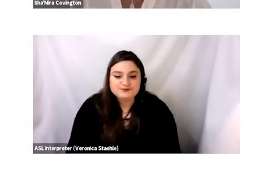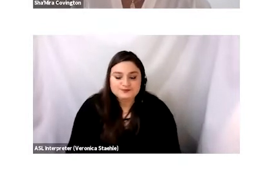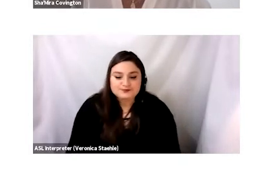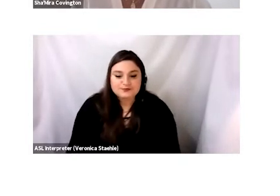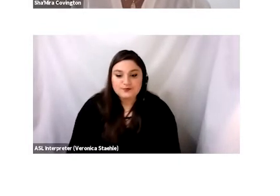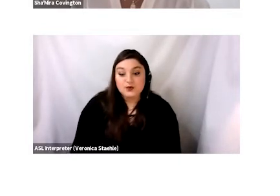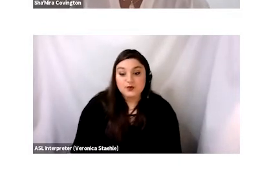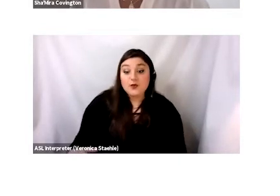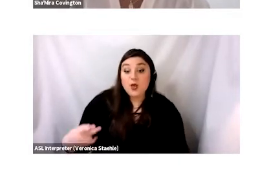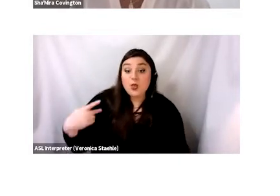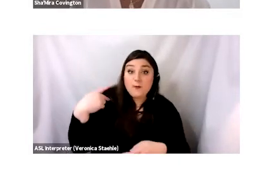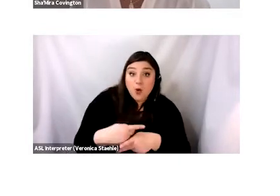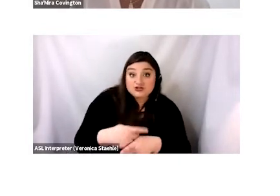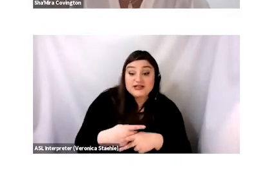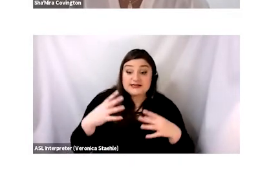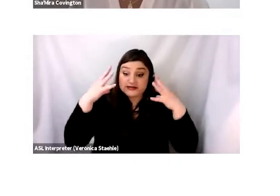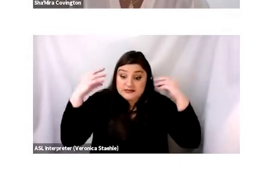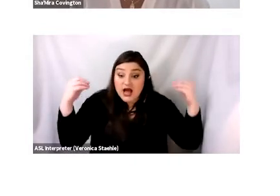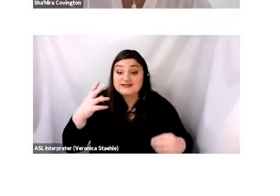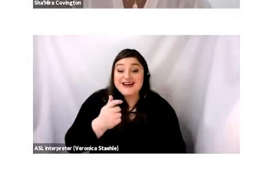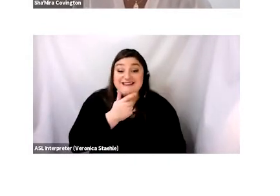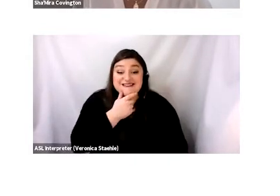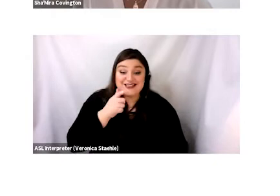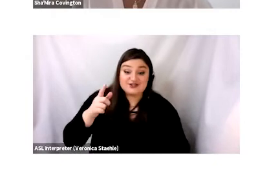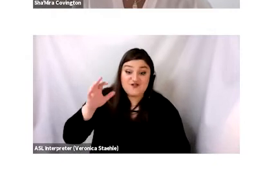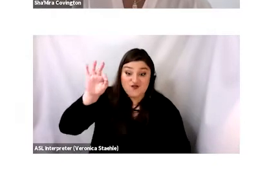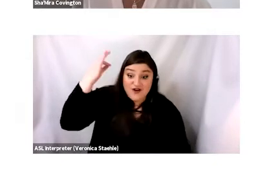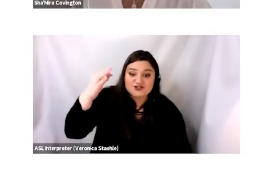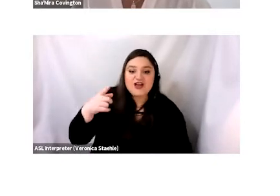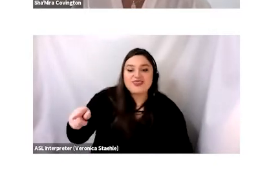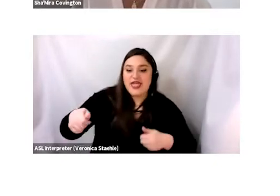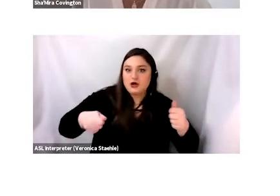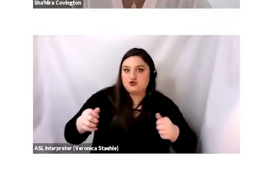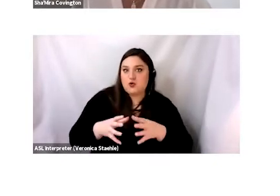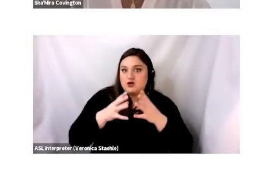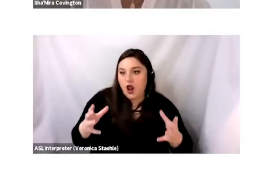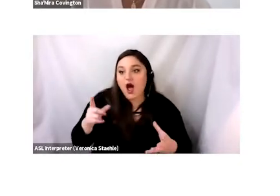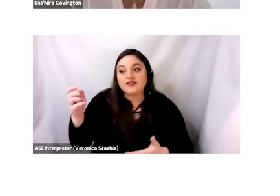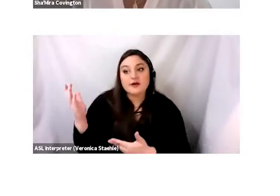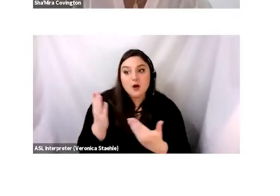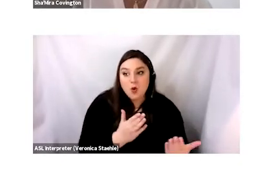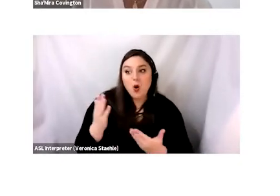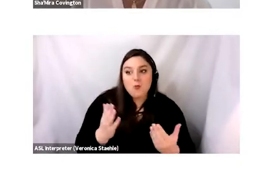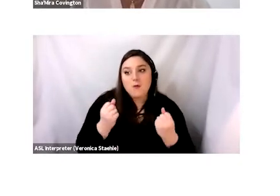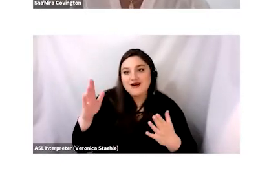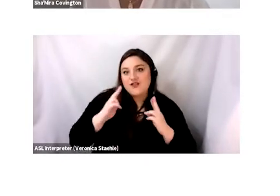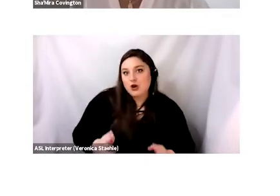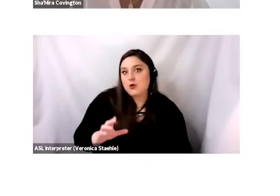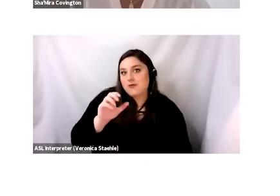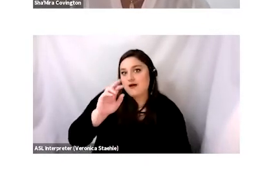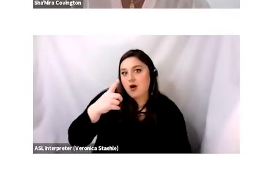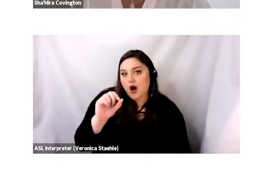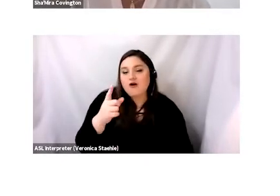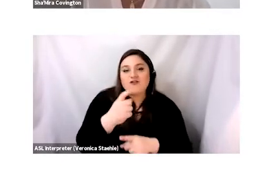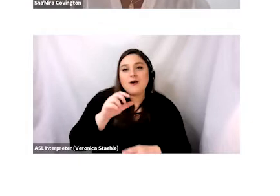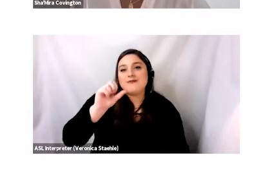French, controlled about half of the transatlantic slave trade, taking a large percentage of their human cargo from the region of West Africa between